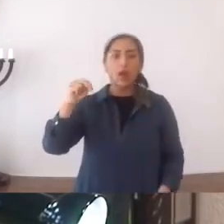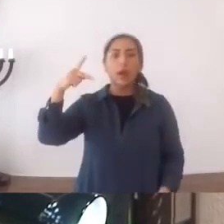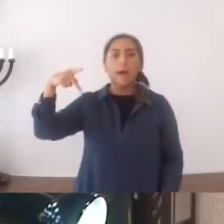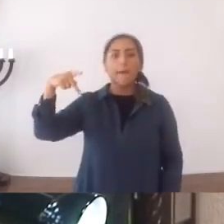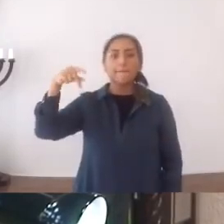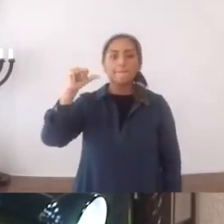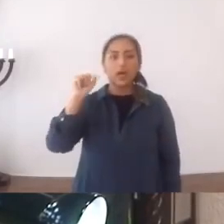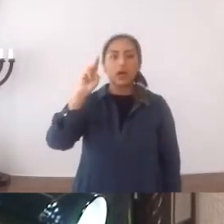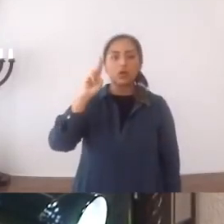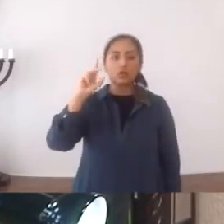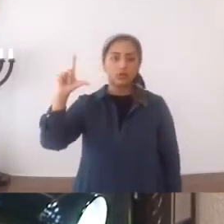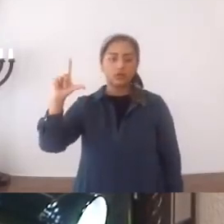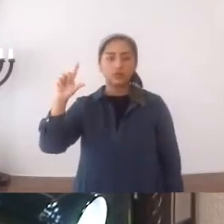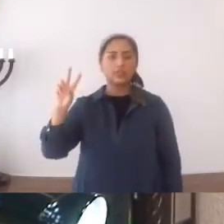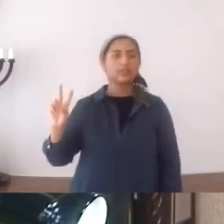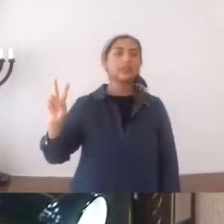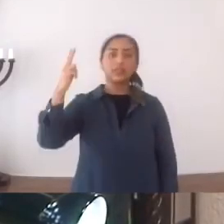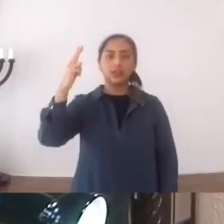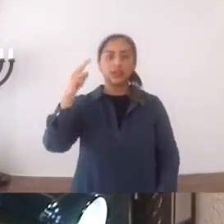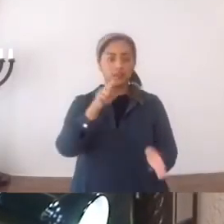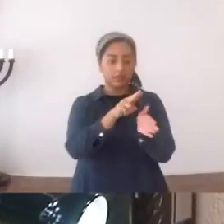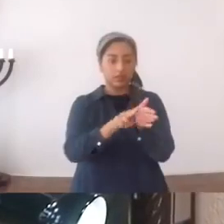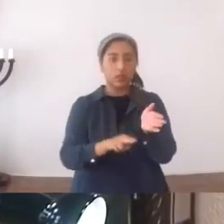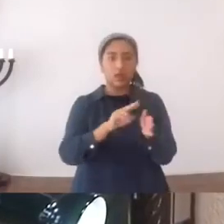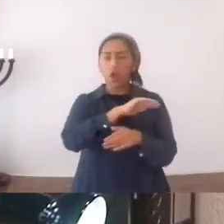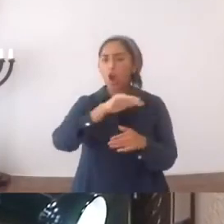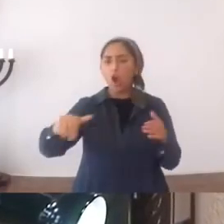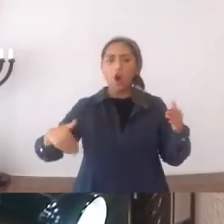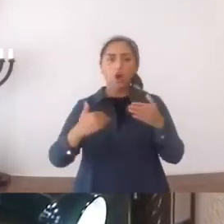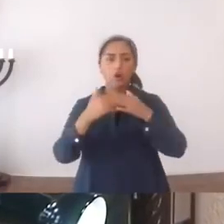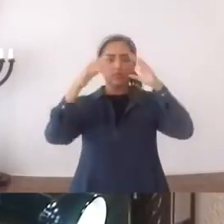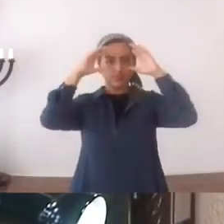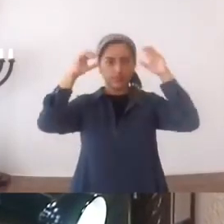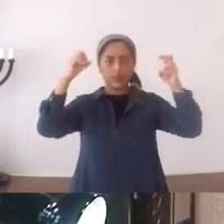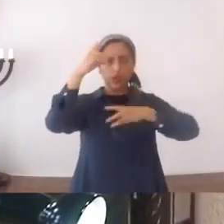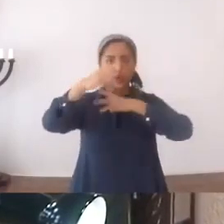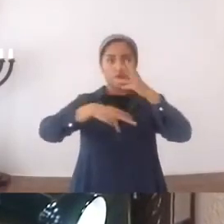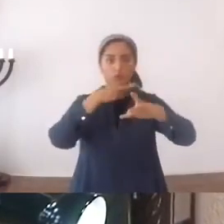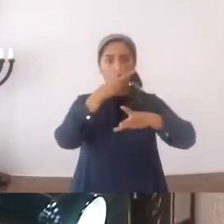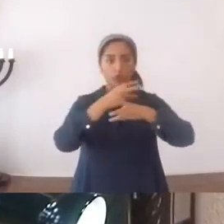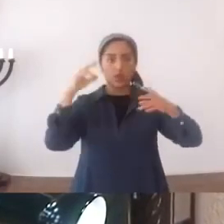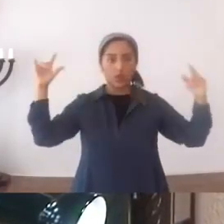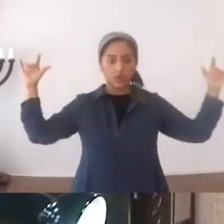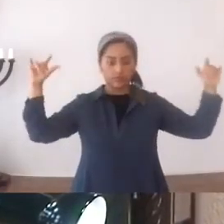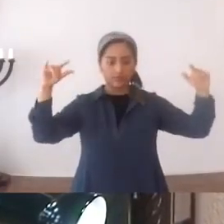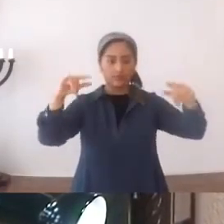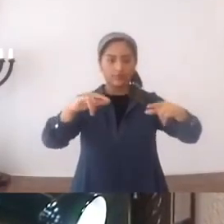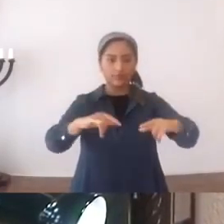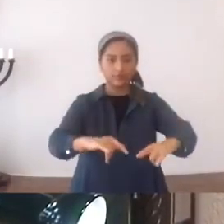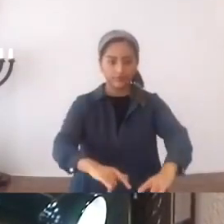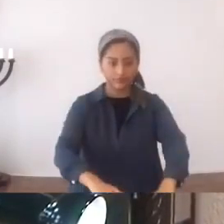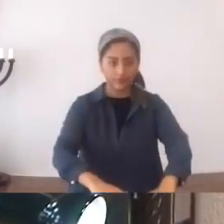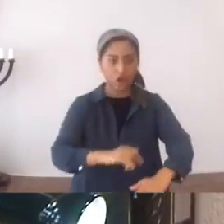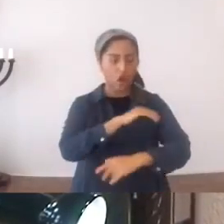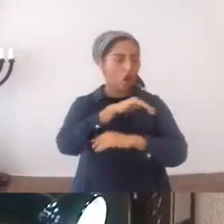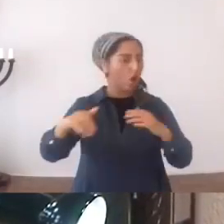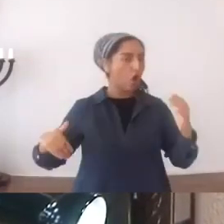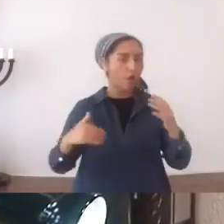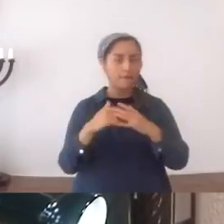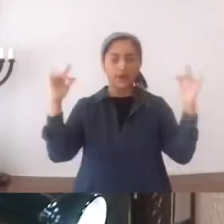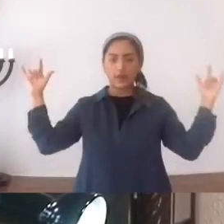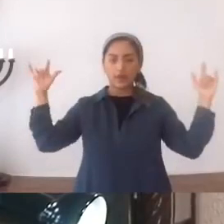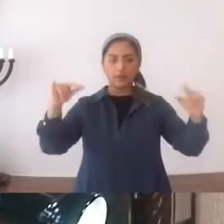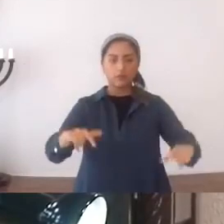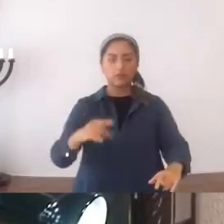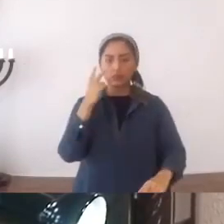II. about when they buried John Paul II, Fueron todos los líderes mundiales. or all Todos. worldwide leaders went to that event. Aquel